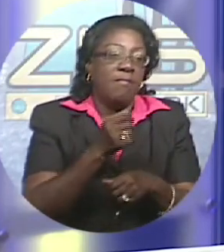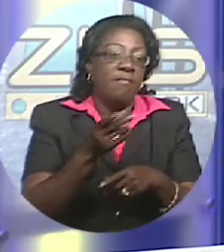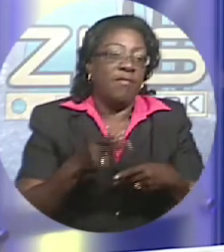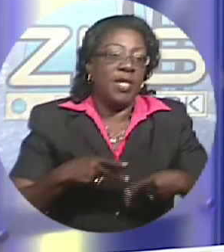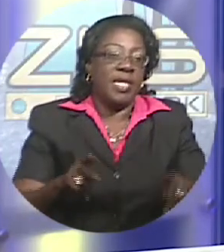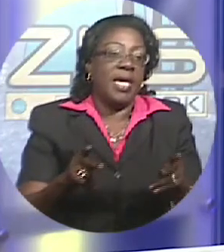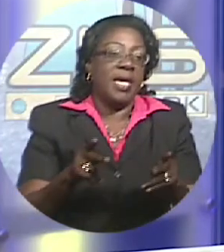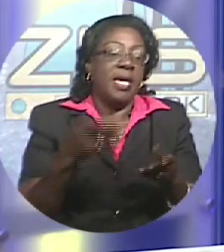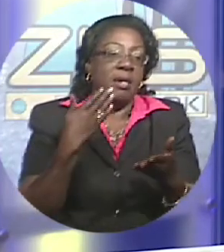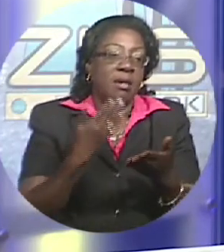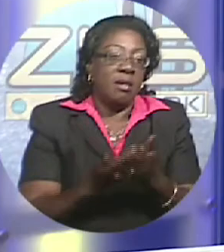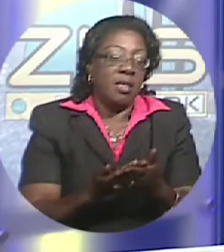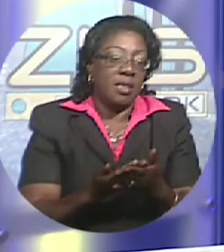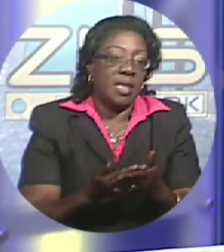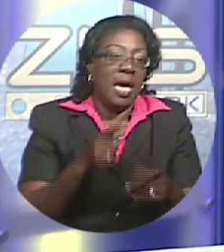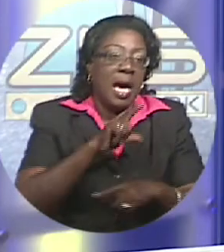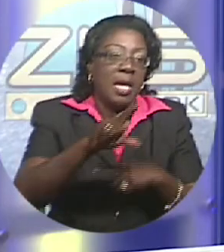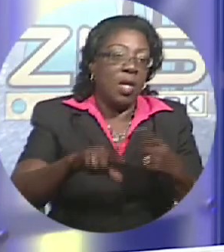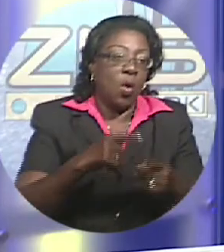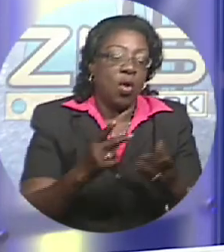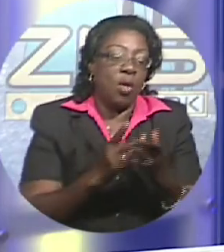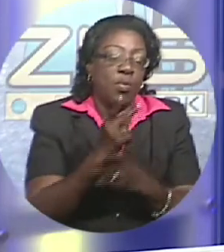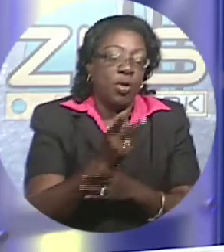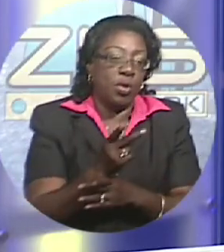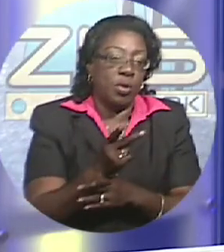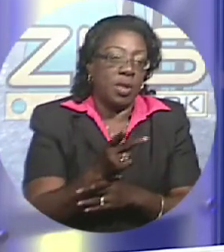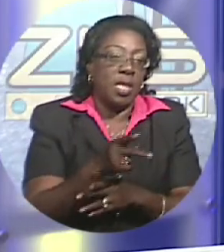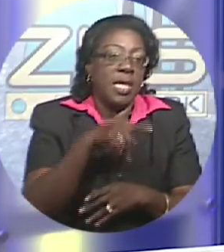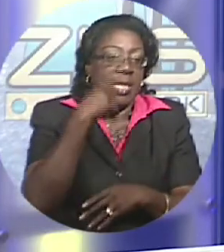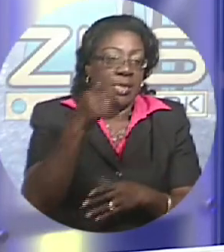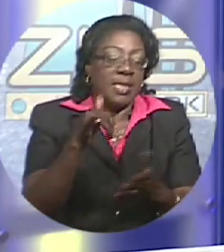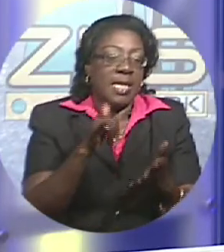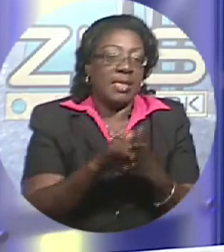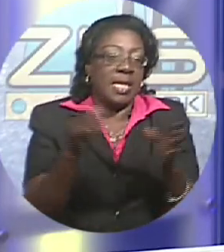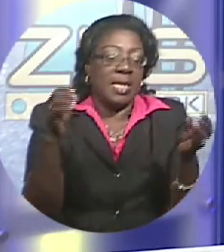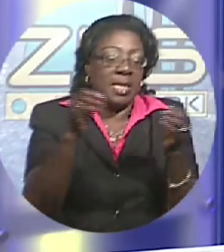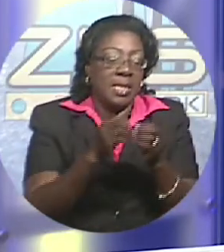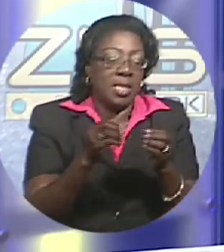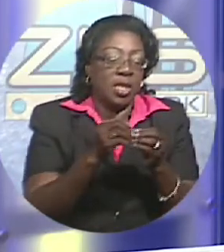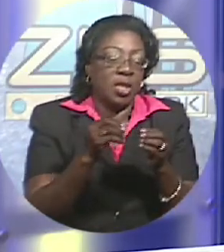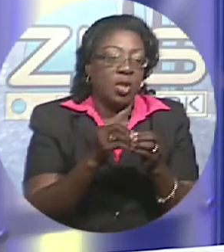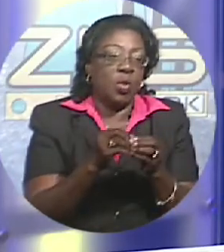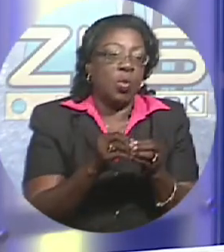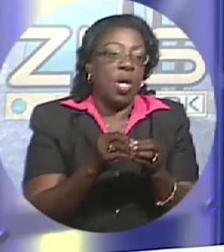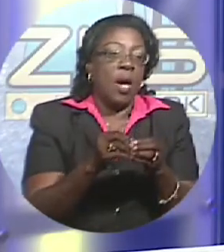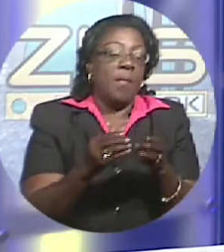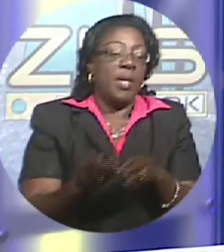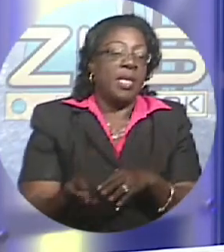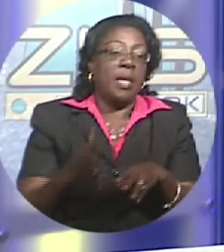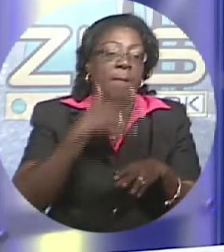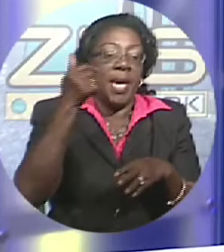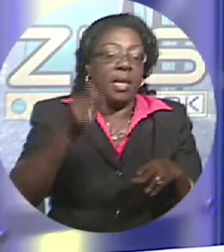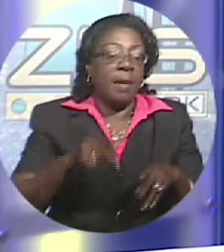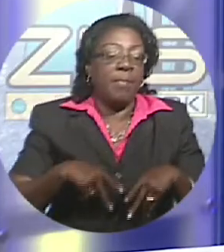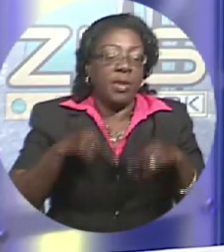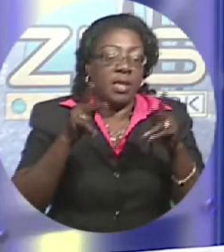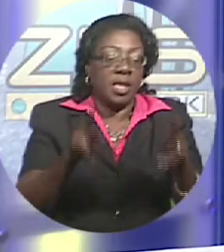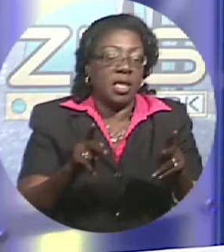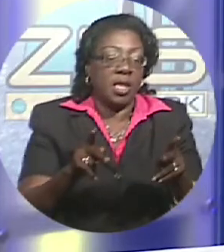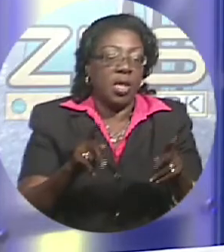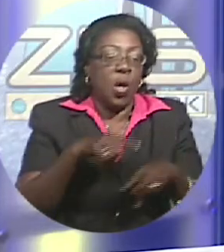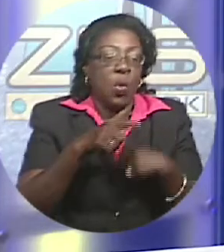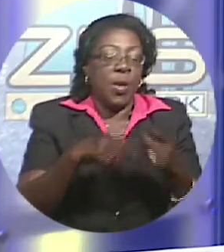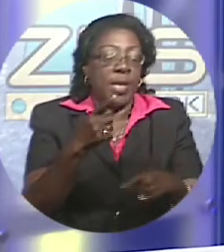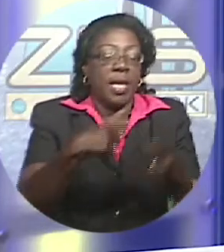Big Bird and local produce. Mr. Galanis says, in addition to the Bureau putting the country in a better position when it comes to acceding